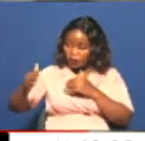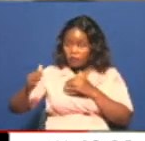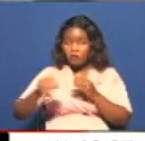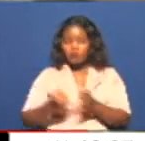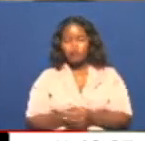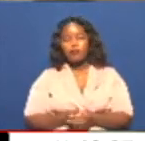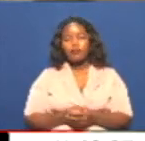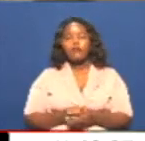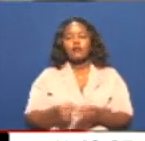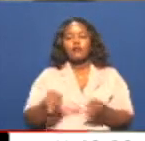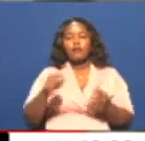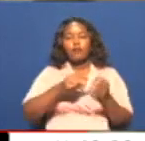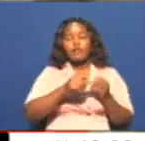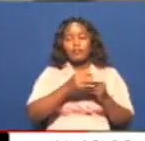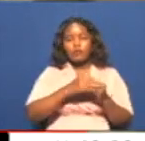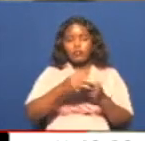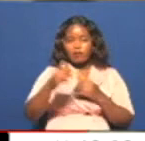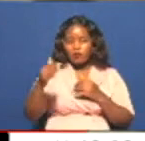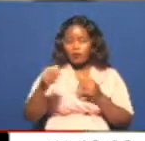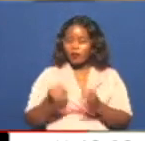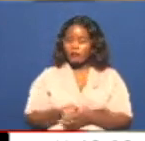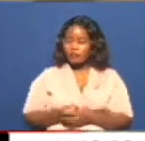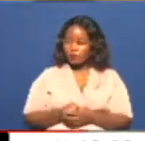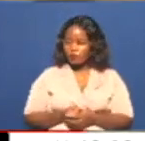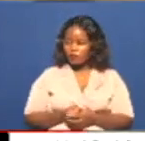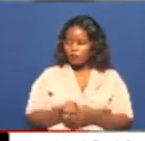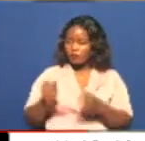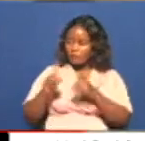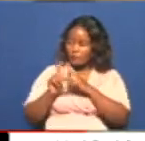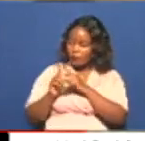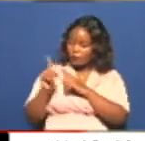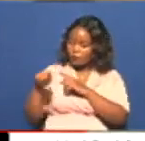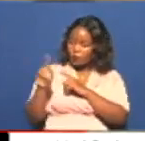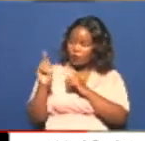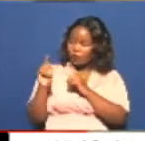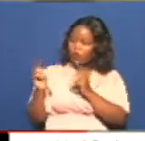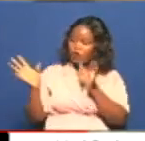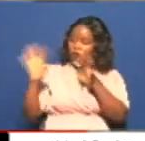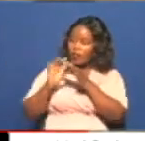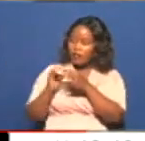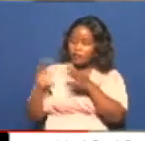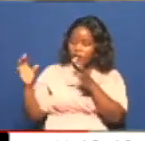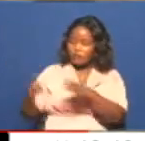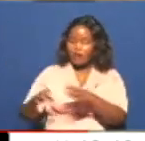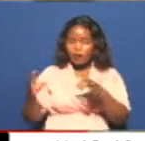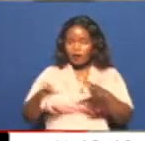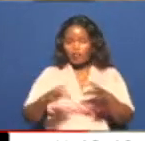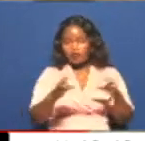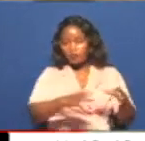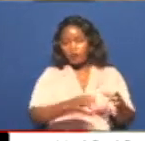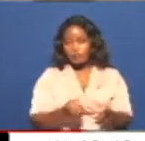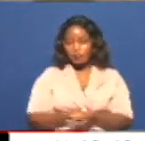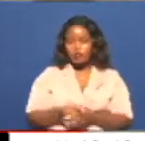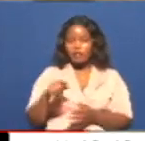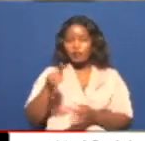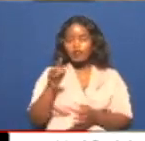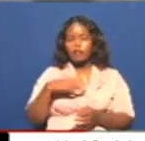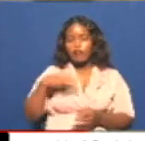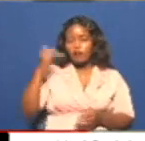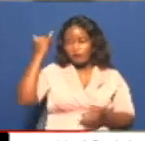come to a place where you are in party X because you truly believe in the ideals of party X.